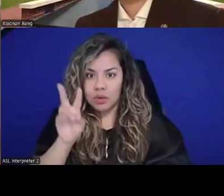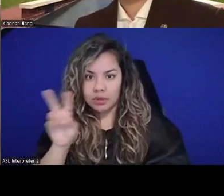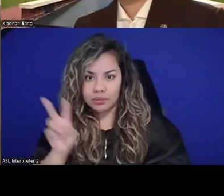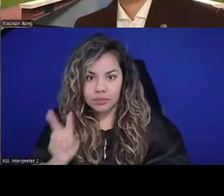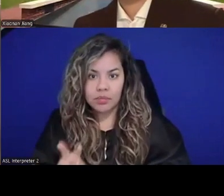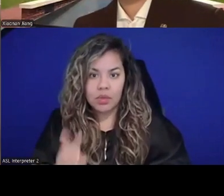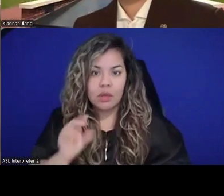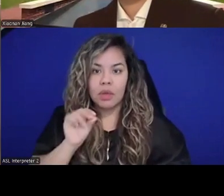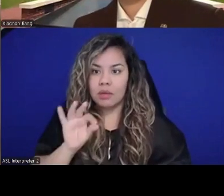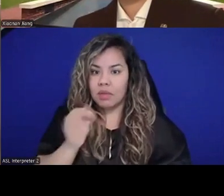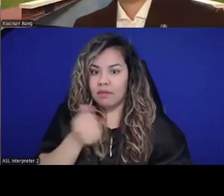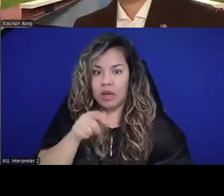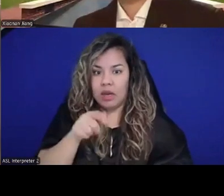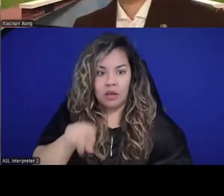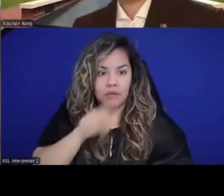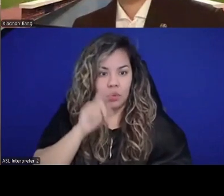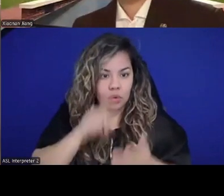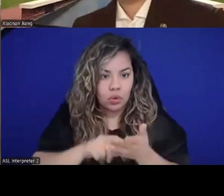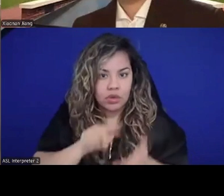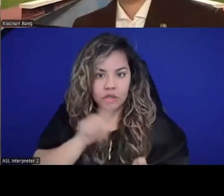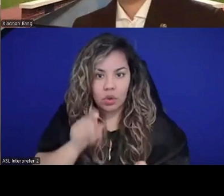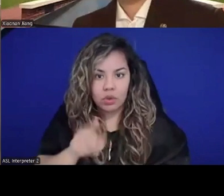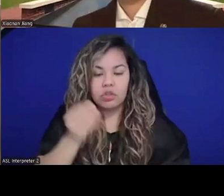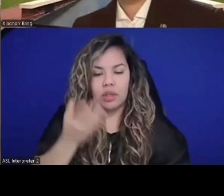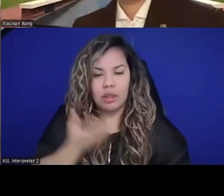any question, let me know.